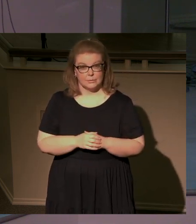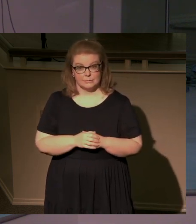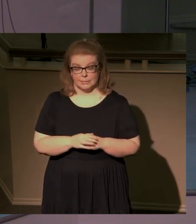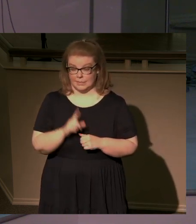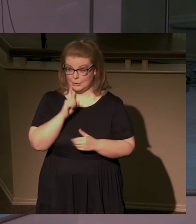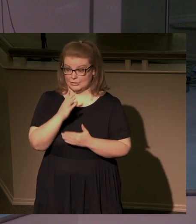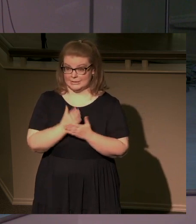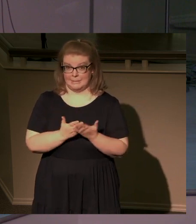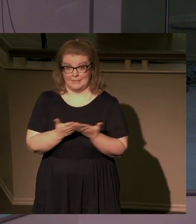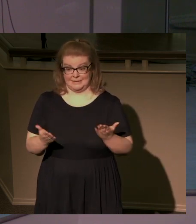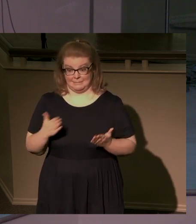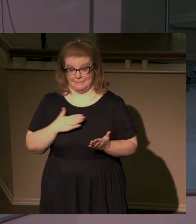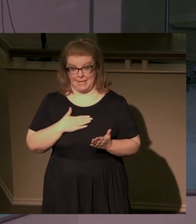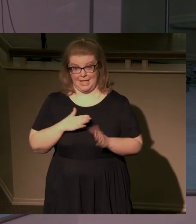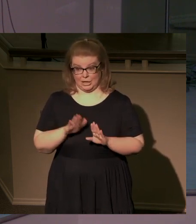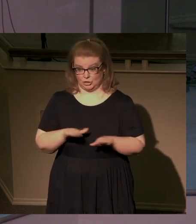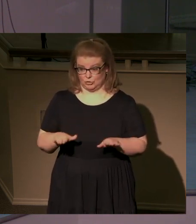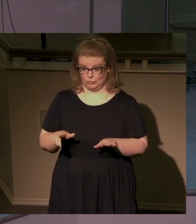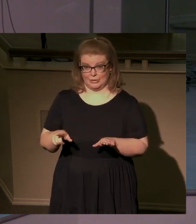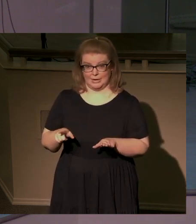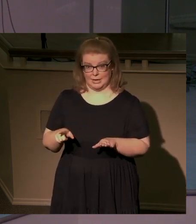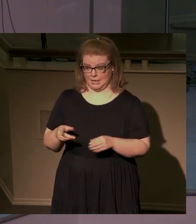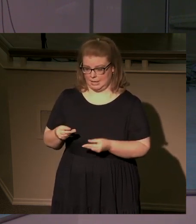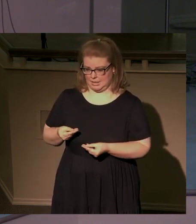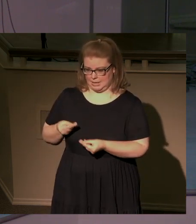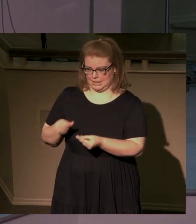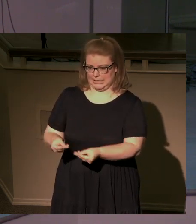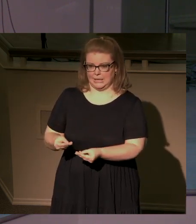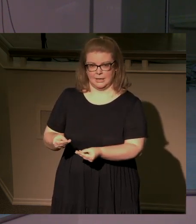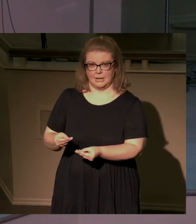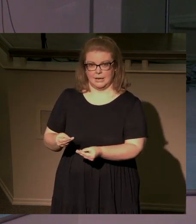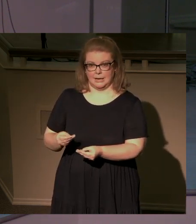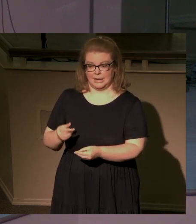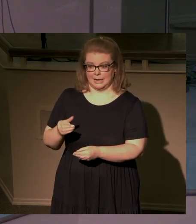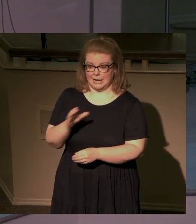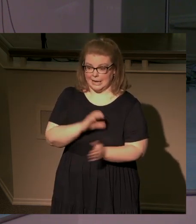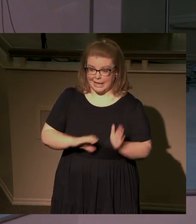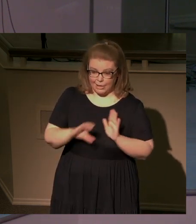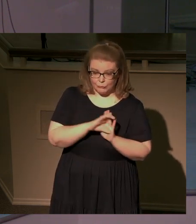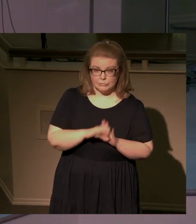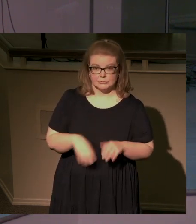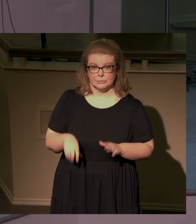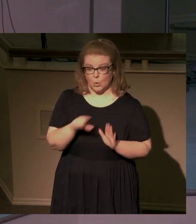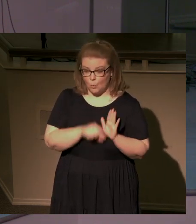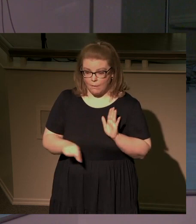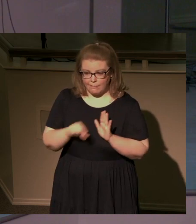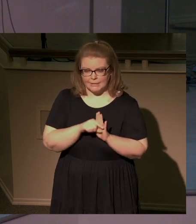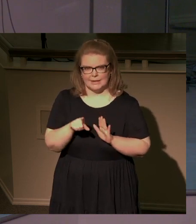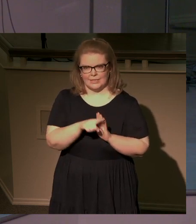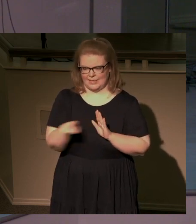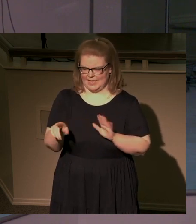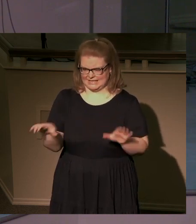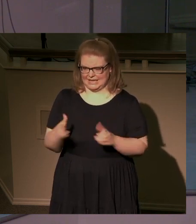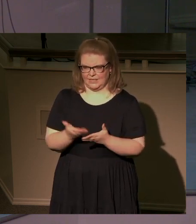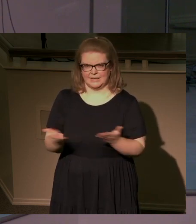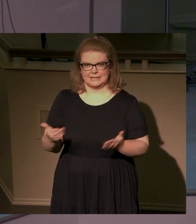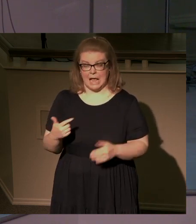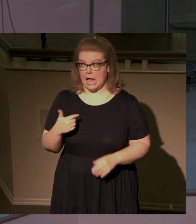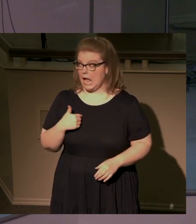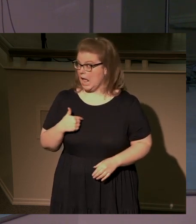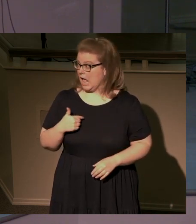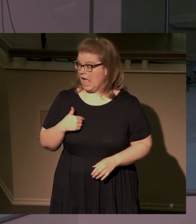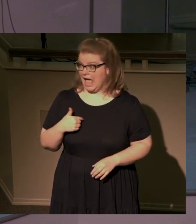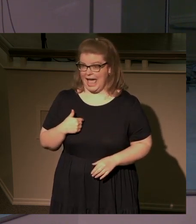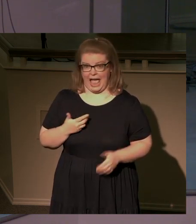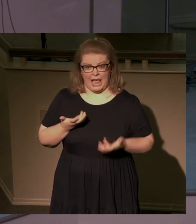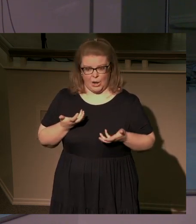children inherited in character and quality. They did things that I didn't want